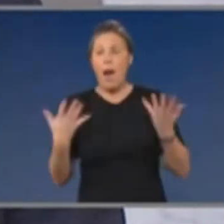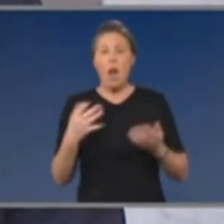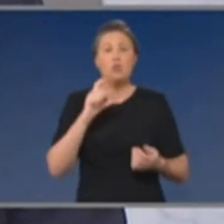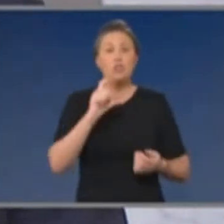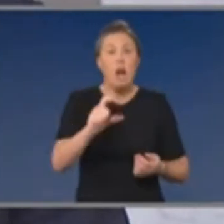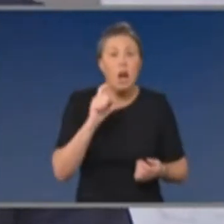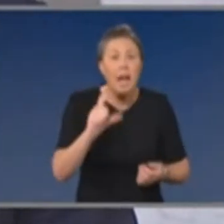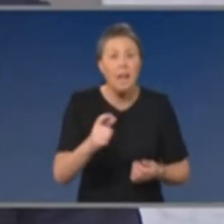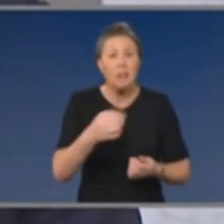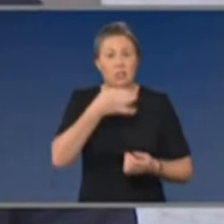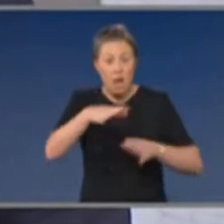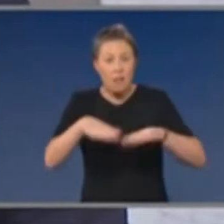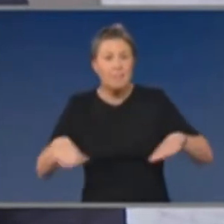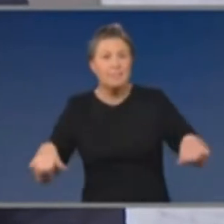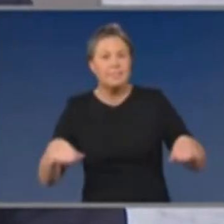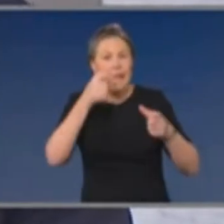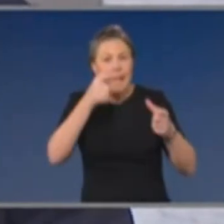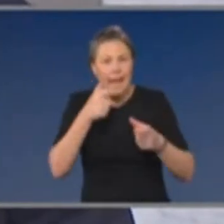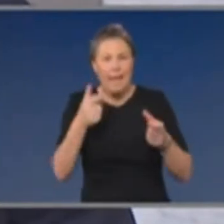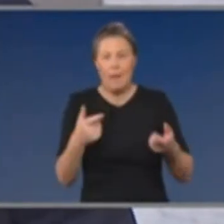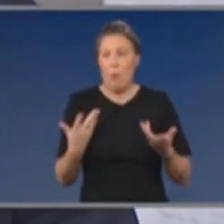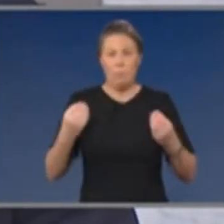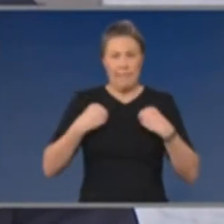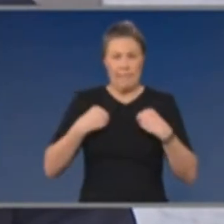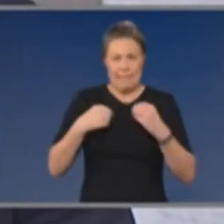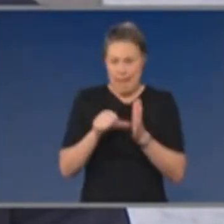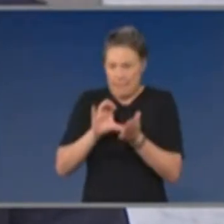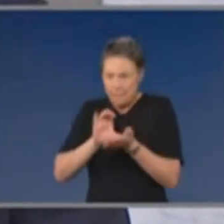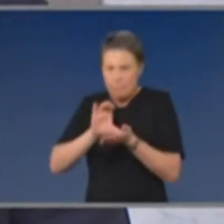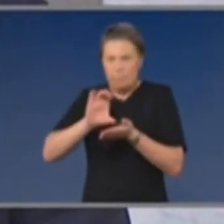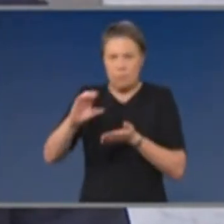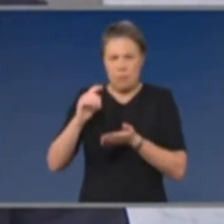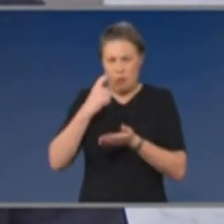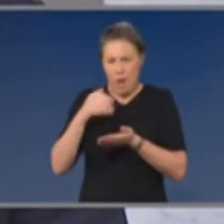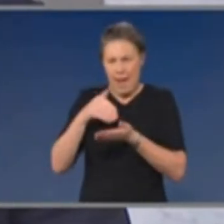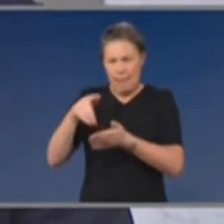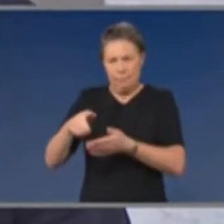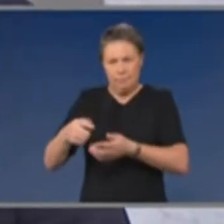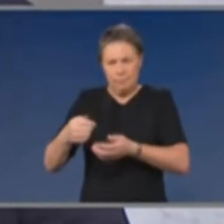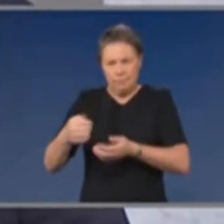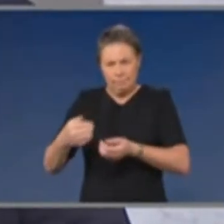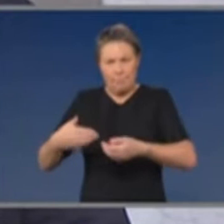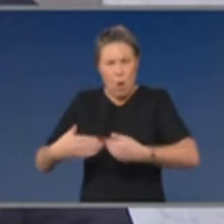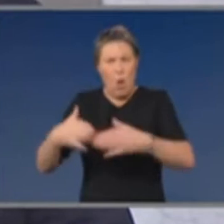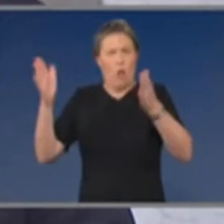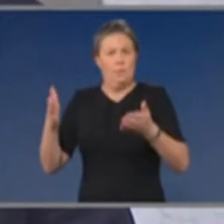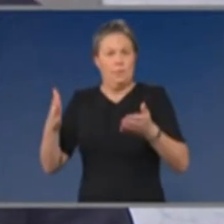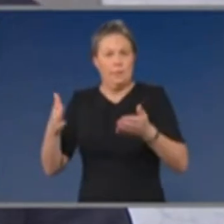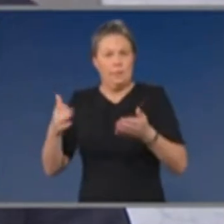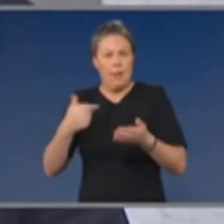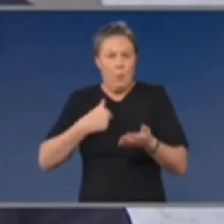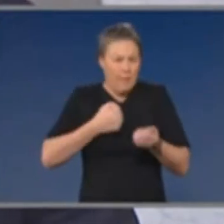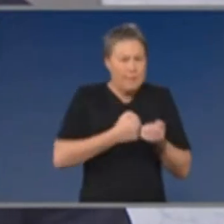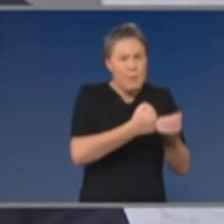provided with cash flow assistance to businesses. Right across the board, we have been providing the